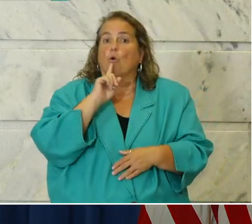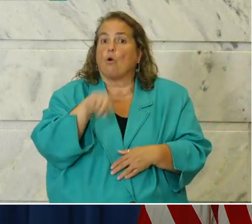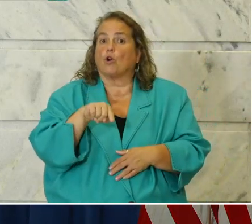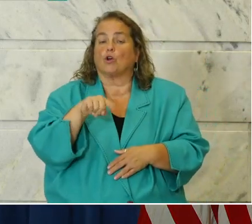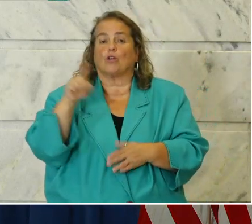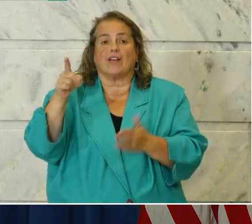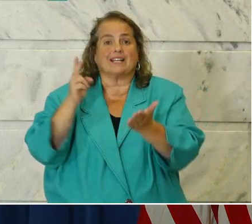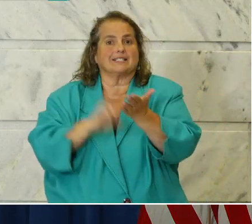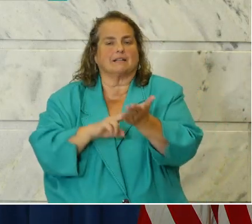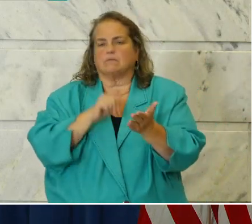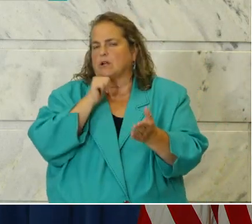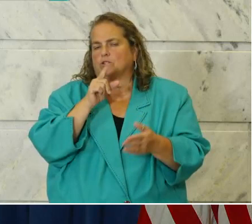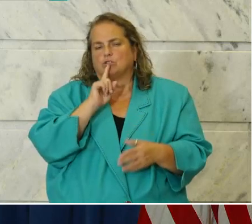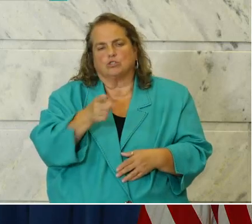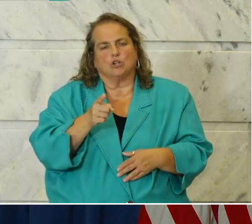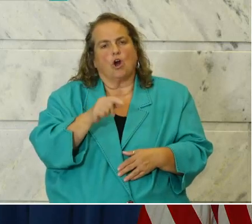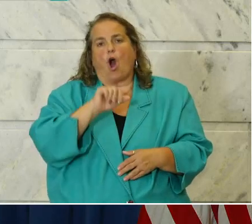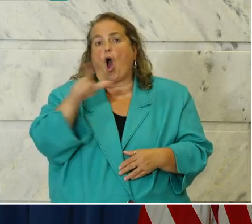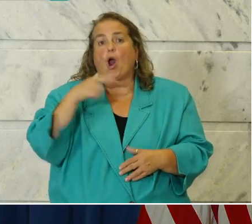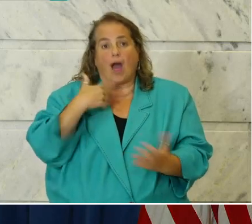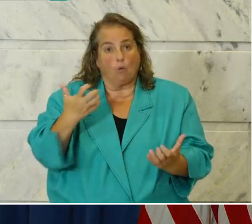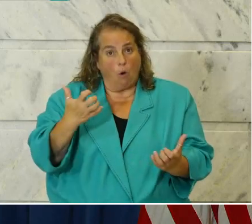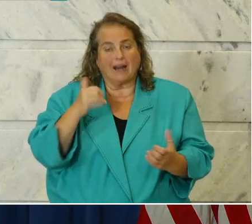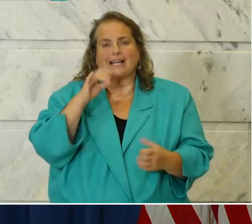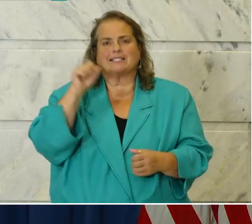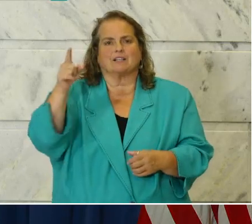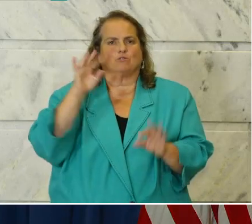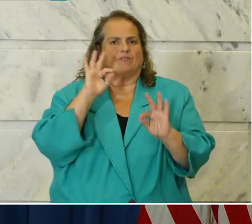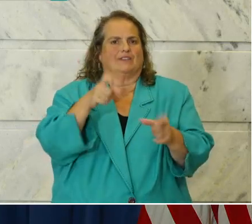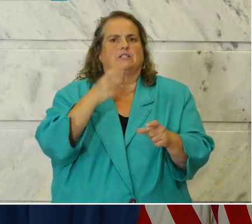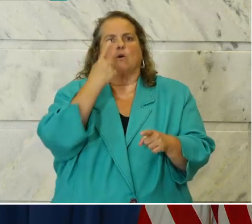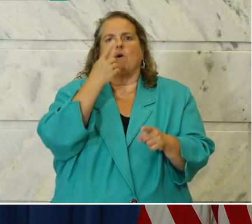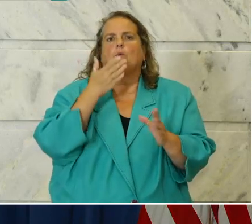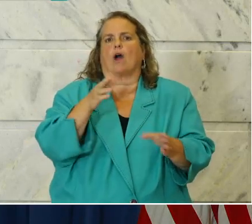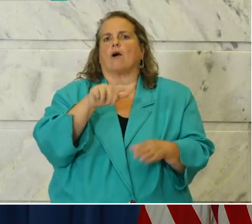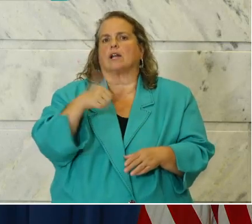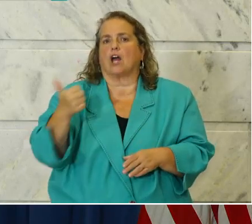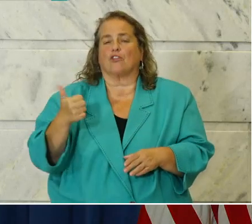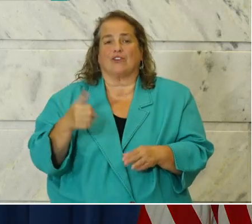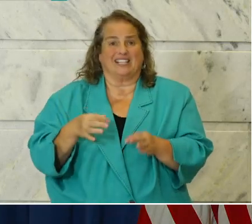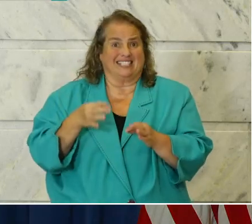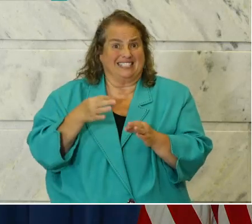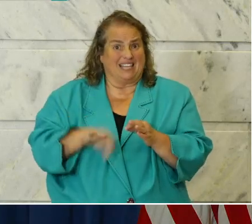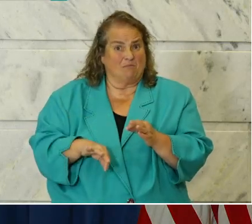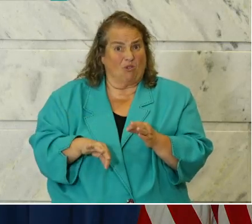all I'm looking for is it to be fixed one way or another. I know that the simplest could be